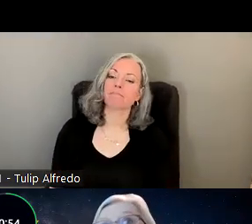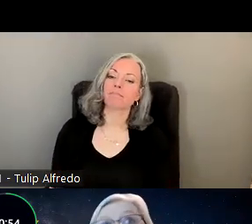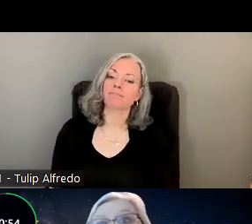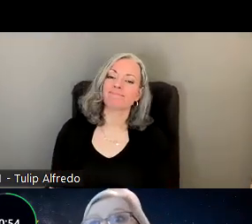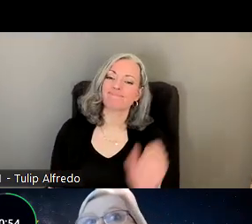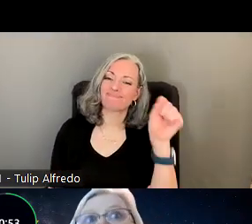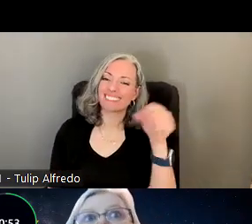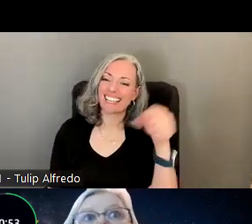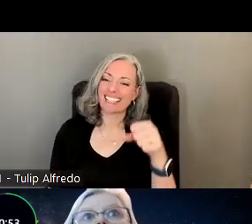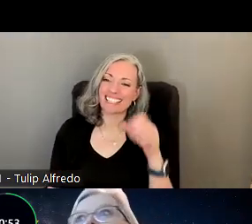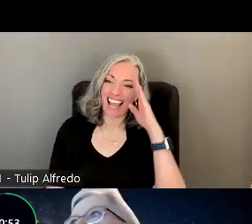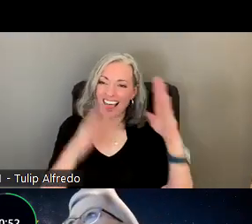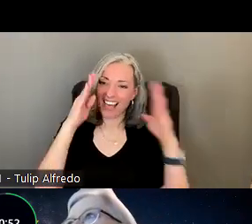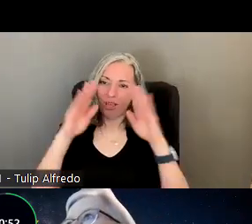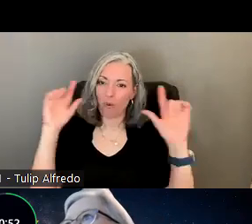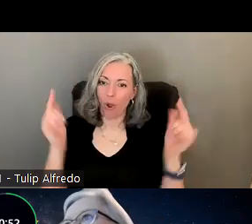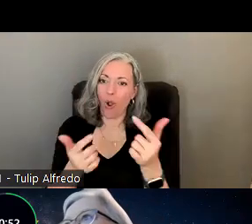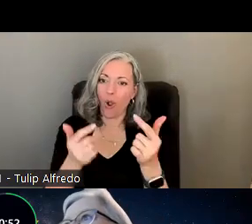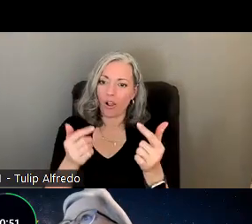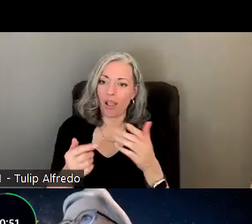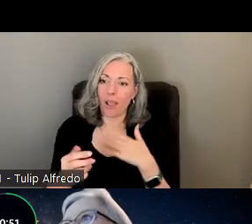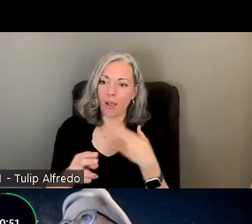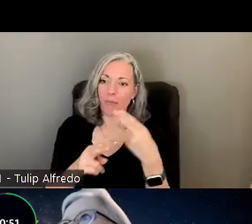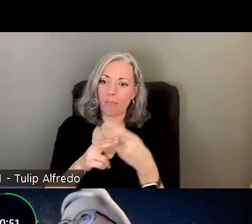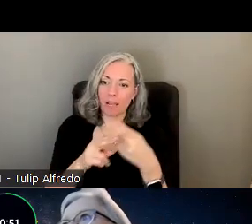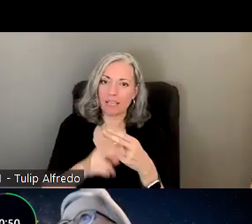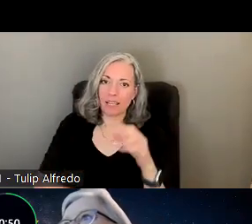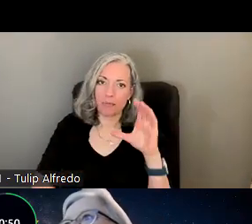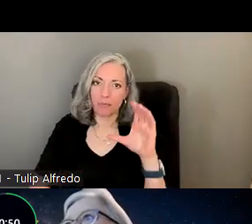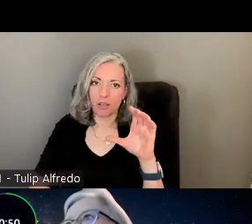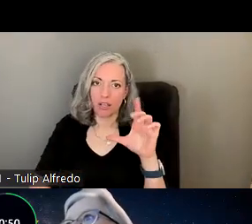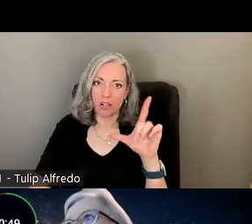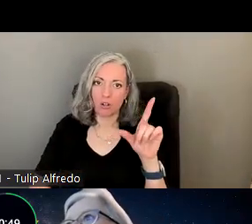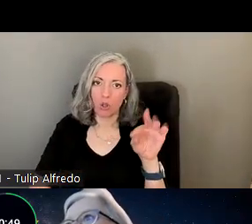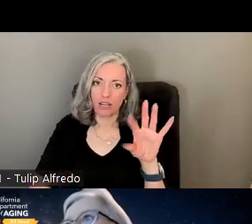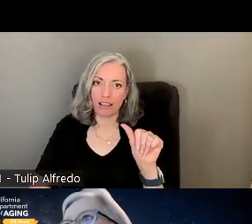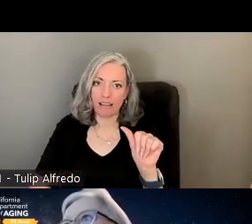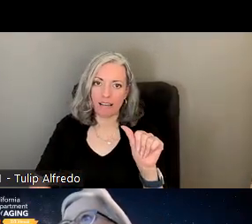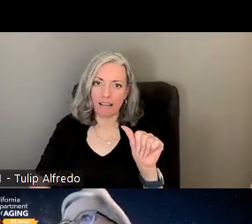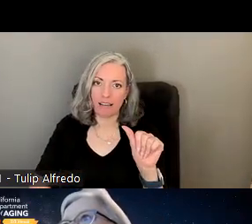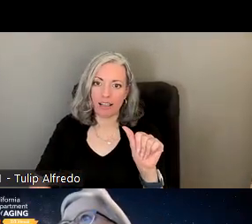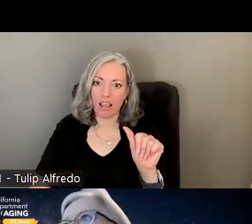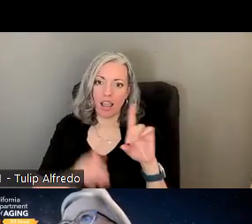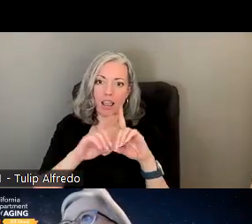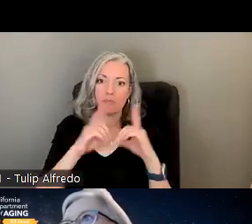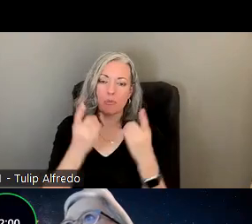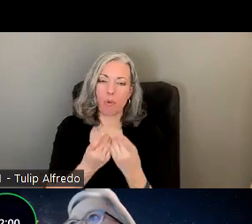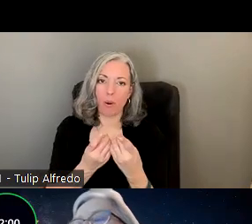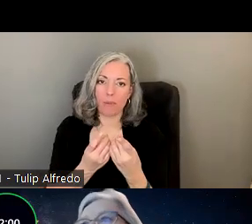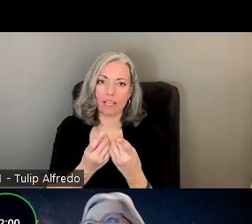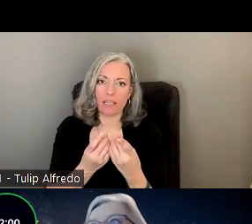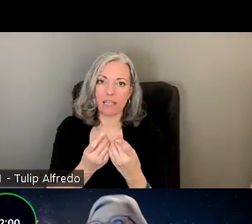Yes, hello everyone. My name is Dr. Claudia Tornsöfer. I'm a department chair at a